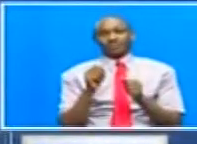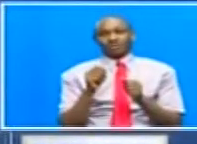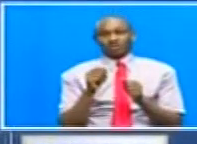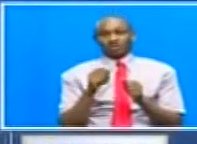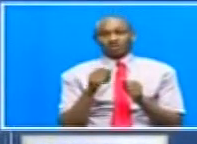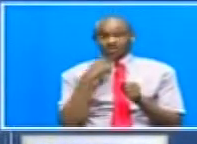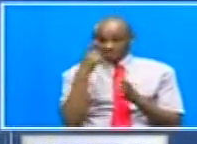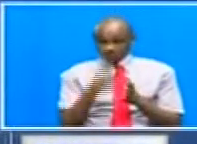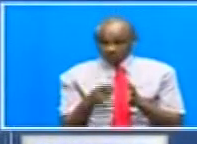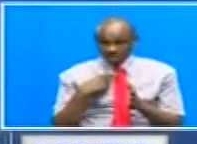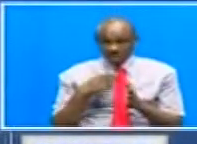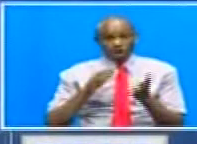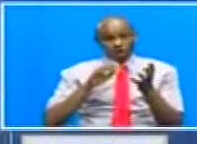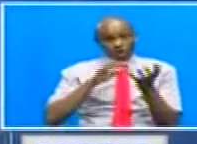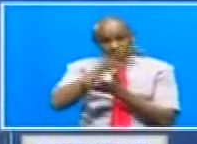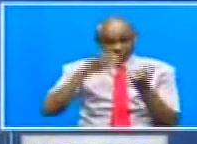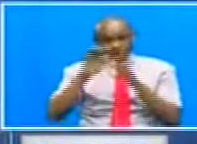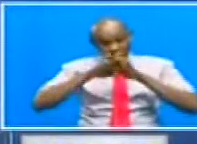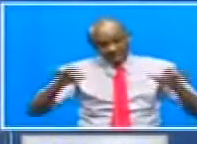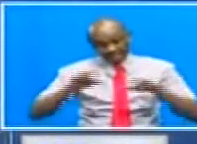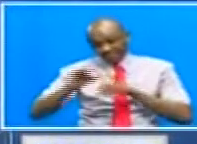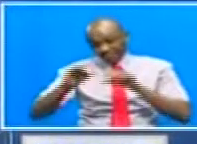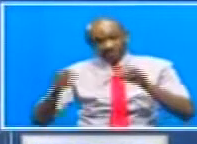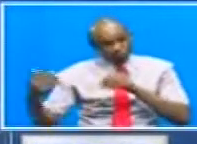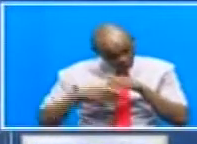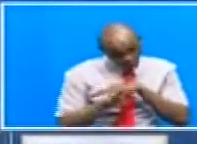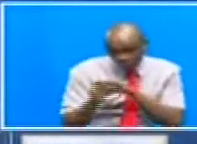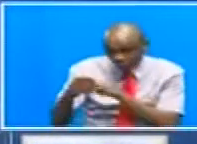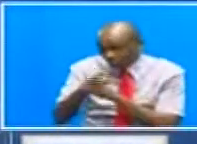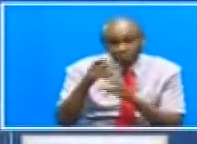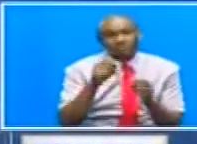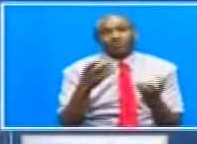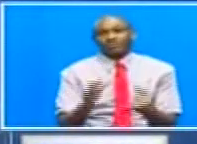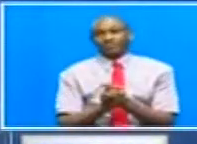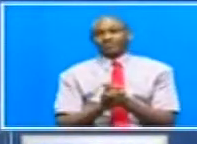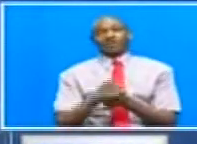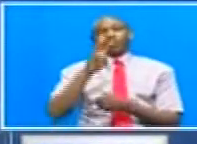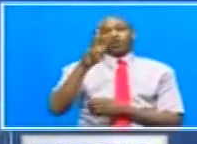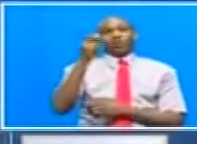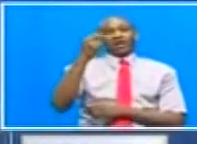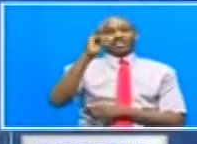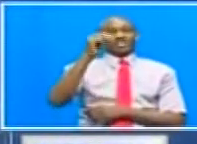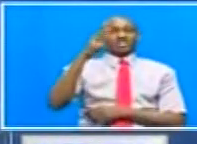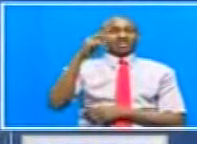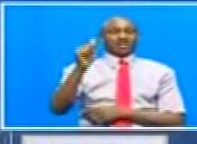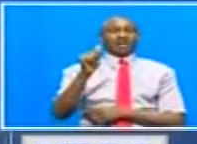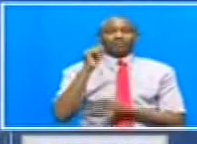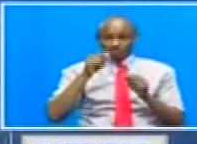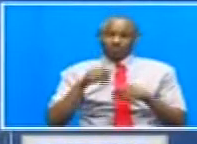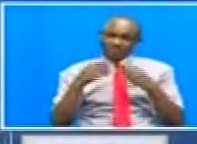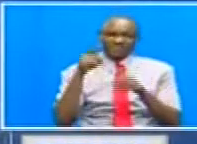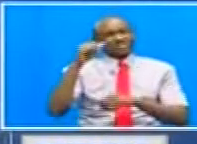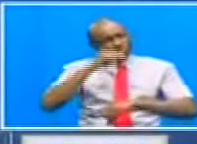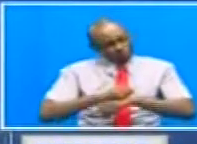commissioners call the confusion of land allocation and essentially grabbing 1 acre. What is 1 acre when you could actually give a